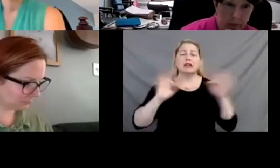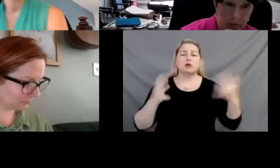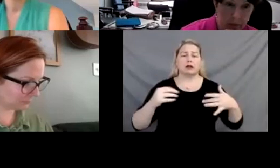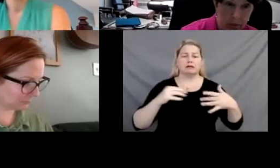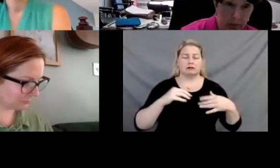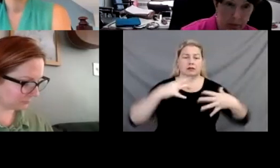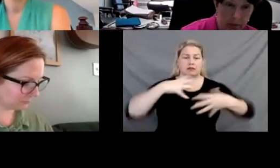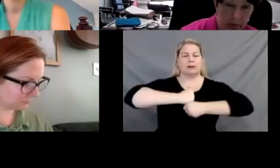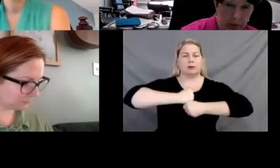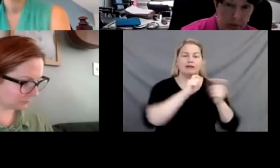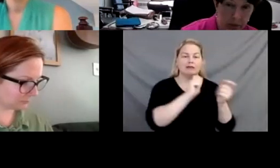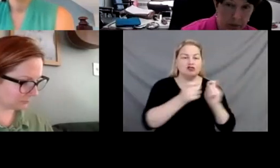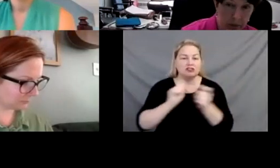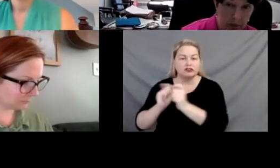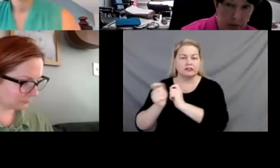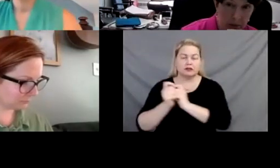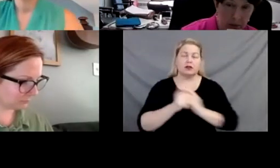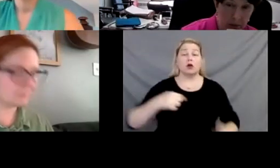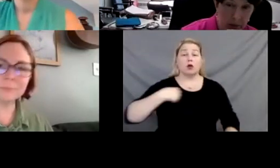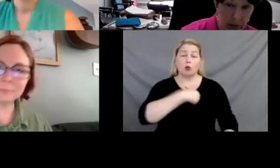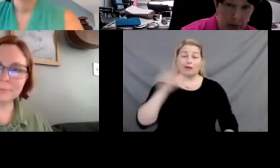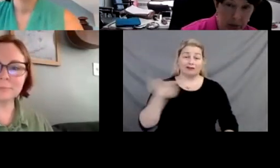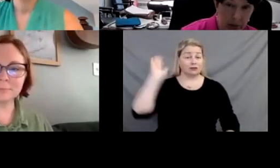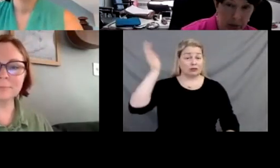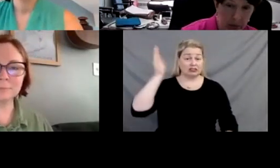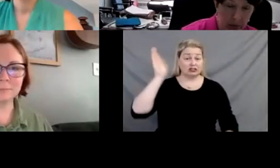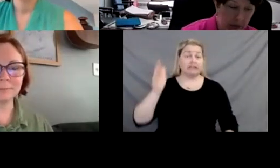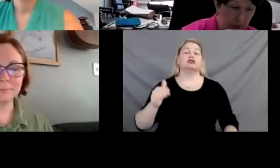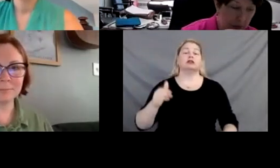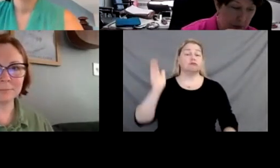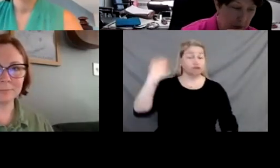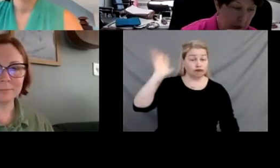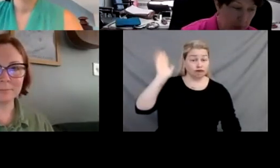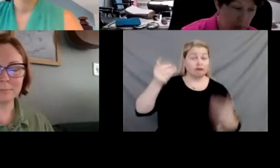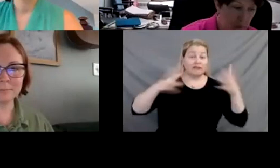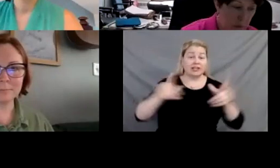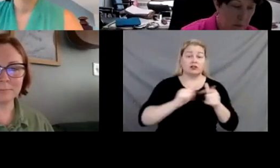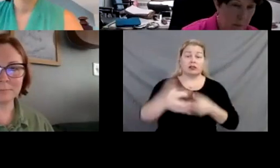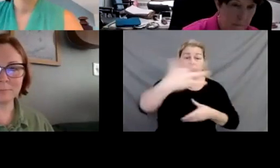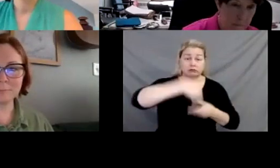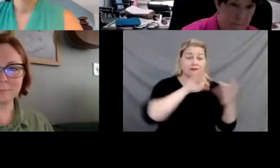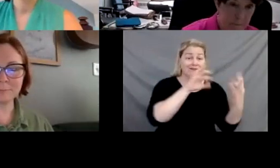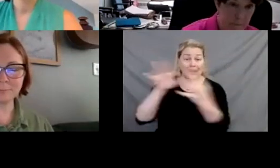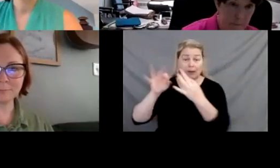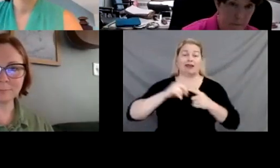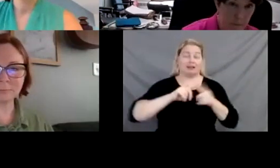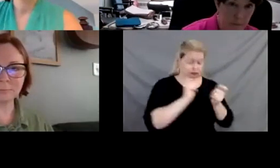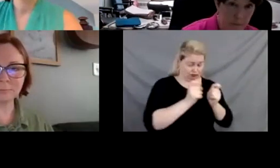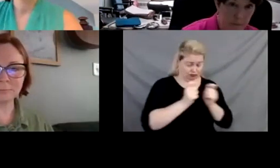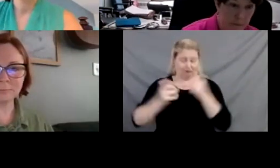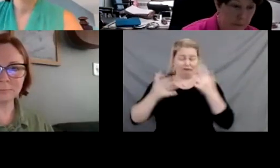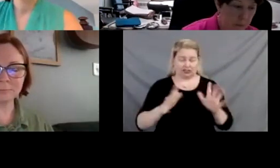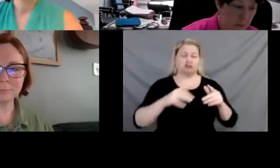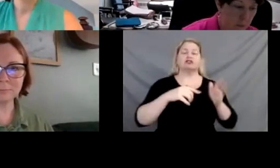from our original presentation on our recommendation. I will reiterate both Sandy and the mayor's